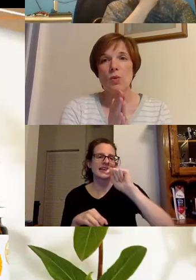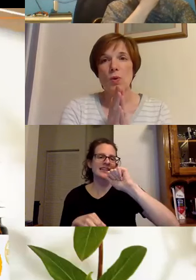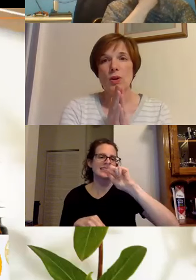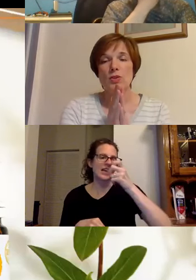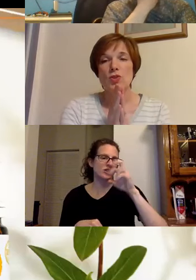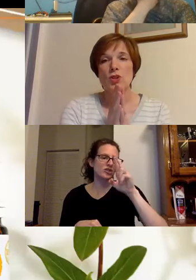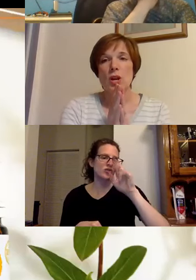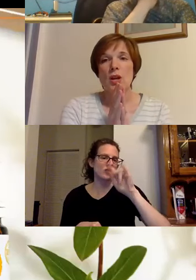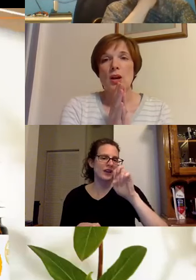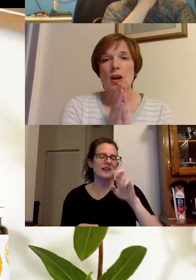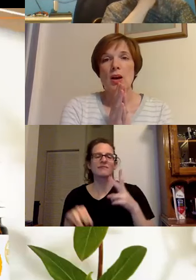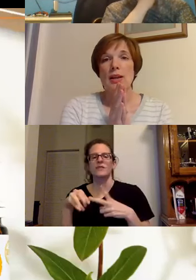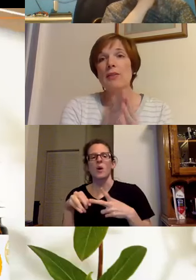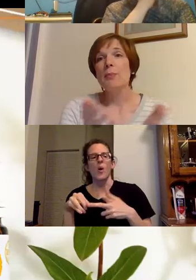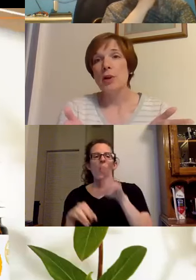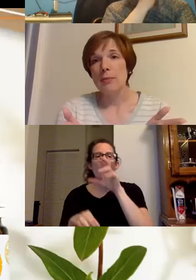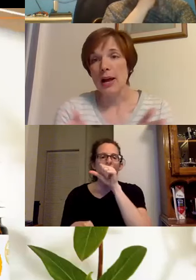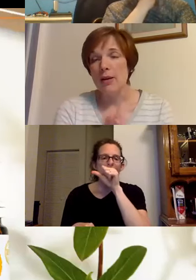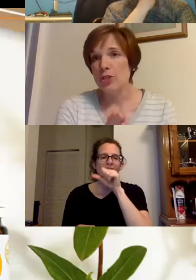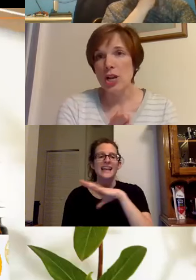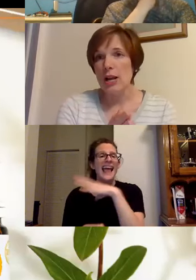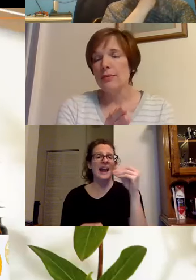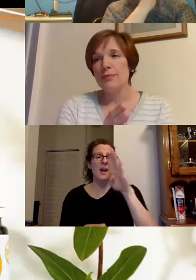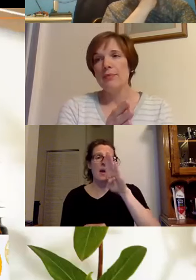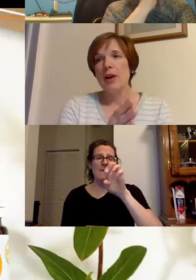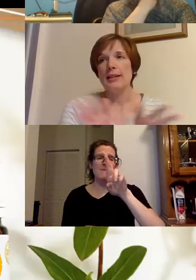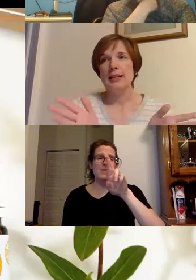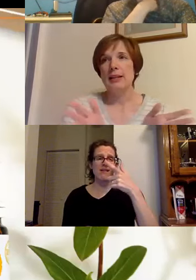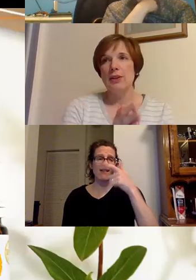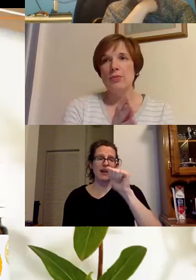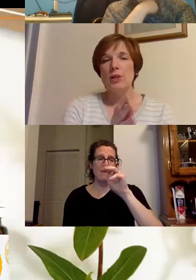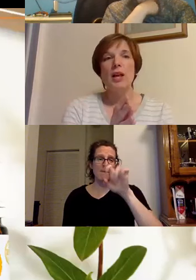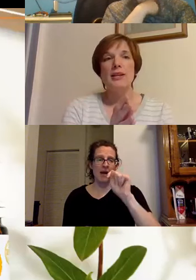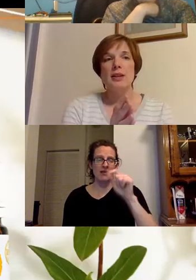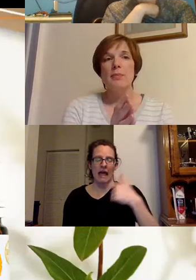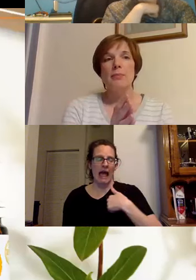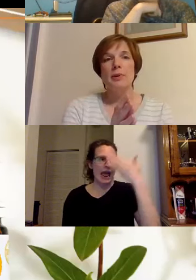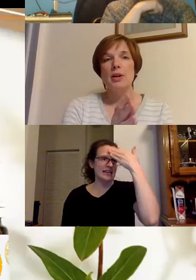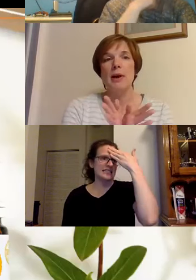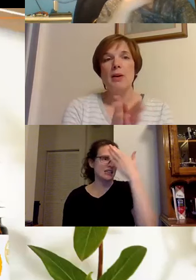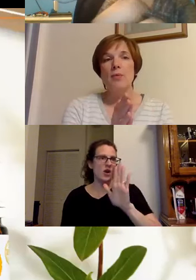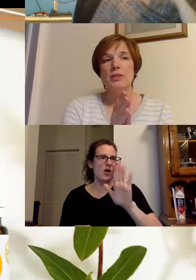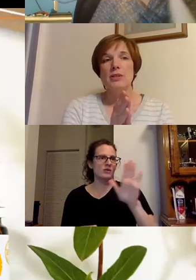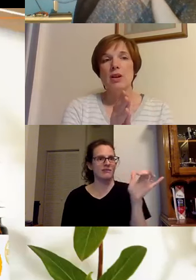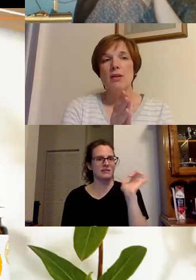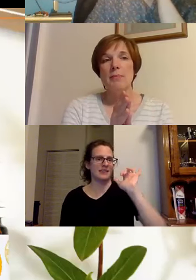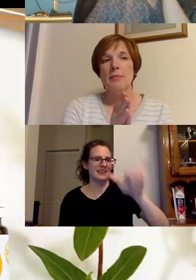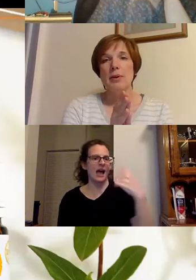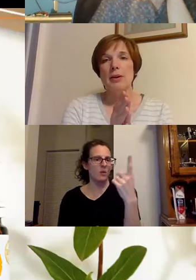tangerine, orange, even bergamot, which I didn't even realize that bergamot